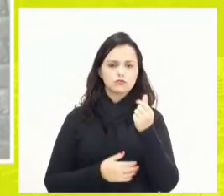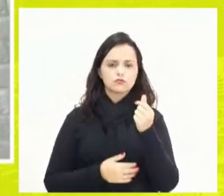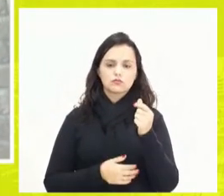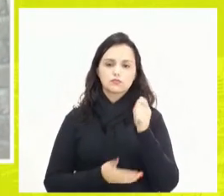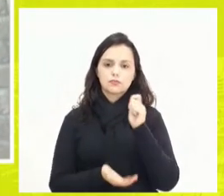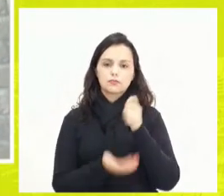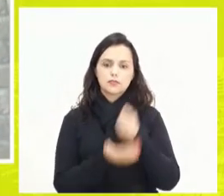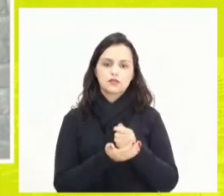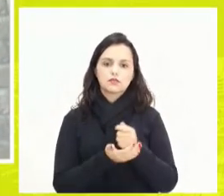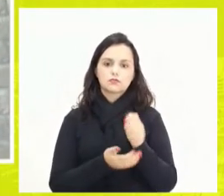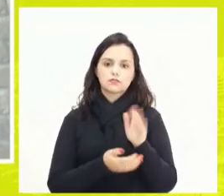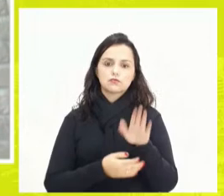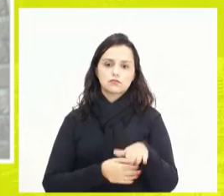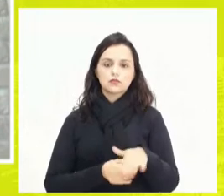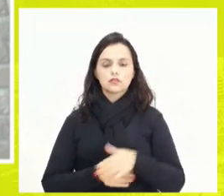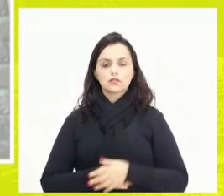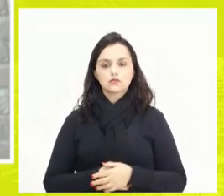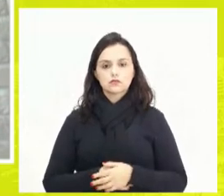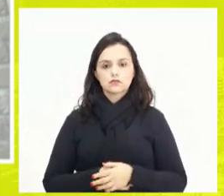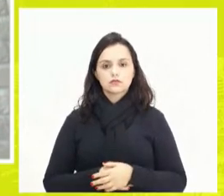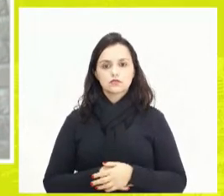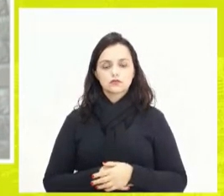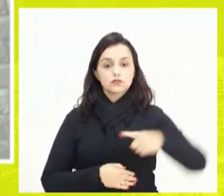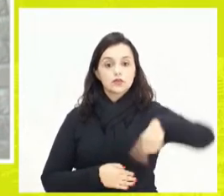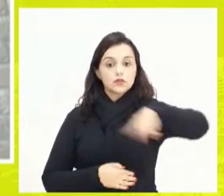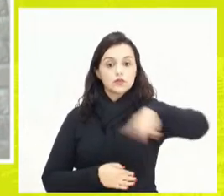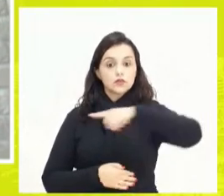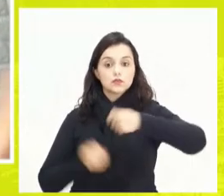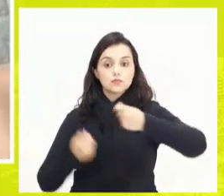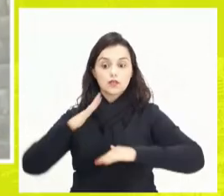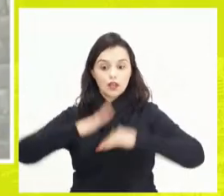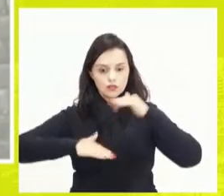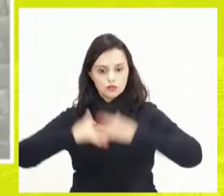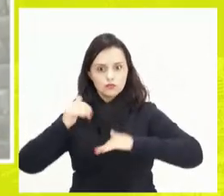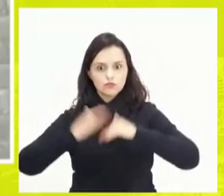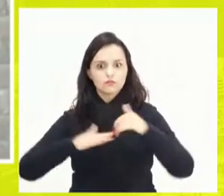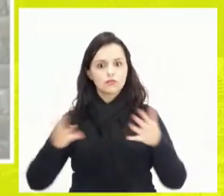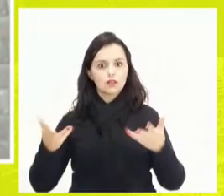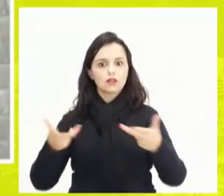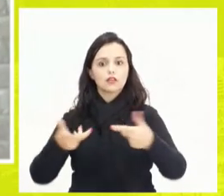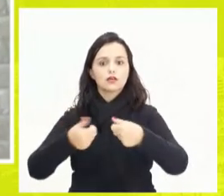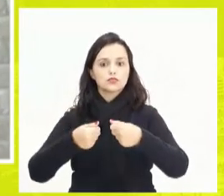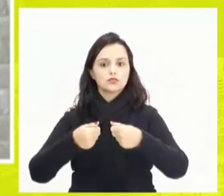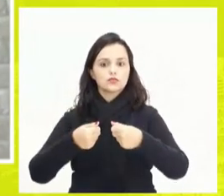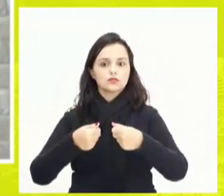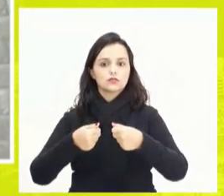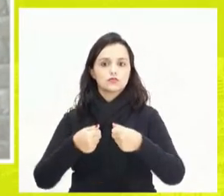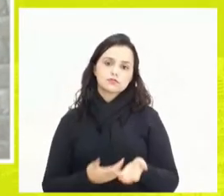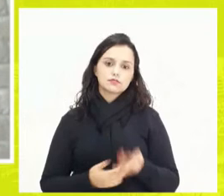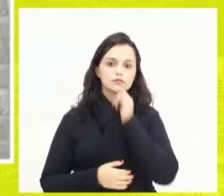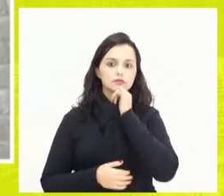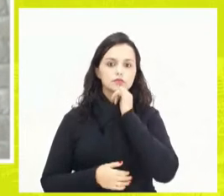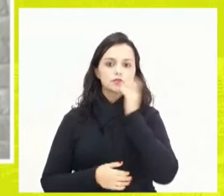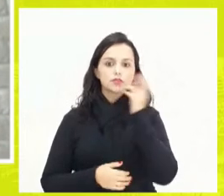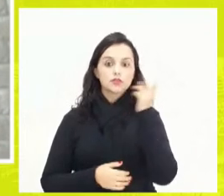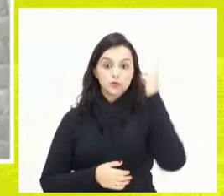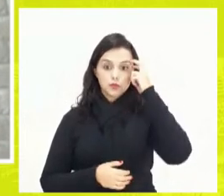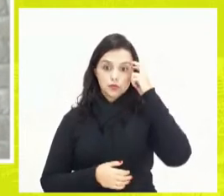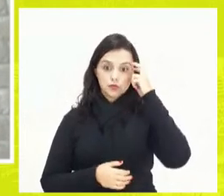so we have to translate these pillars into practical actions if i don't know how to work with culture if you are a